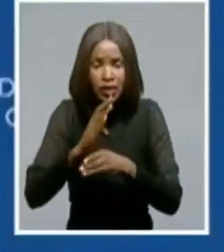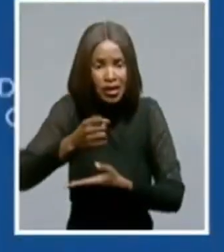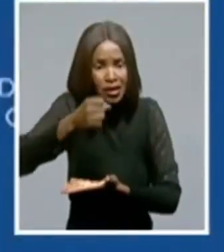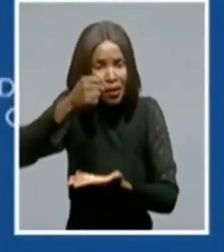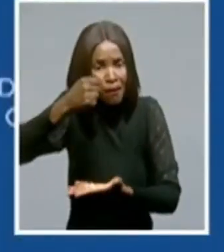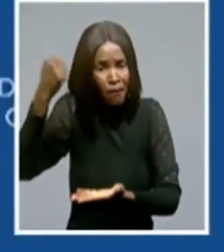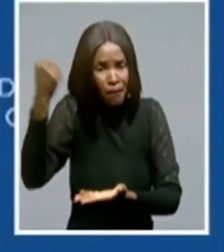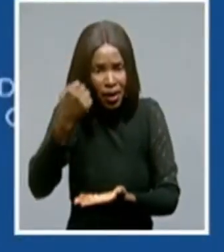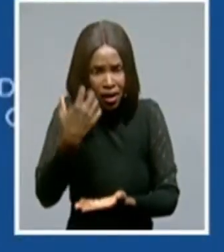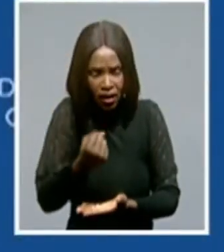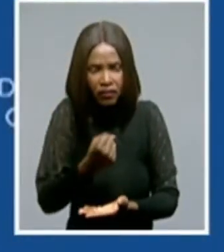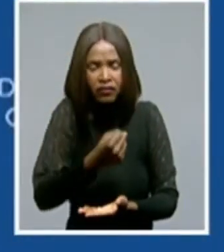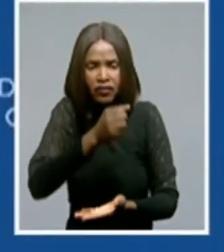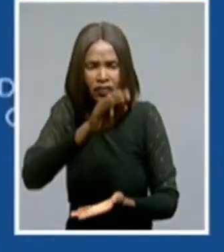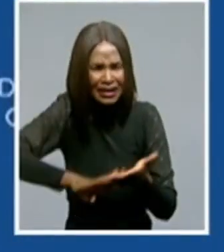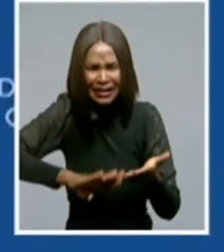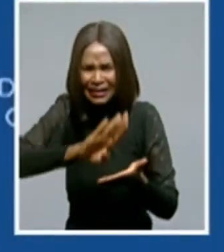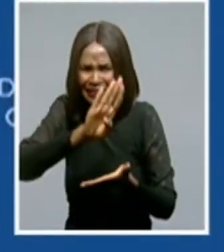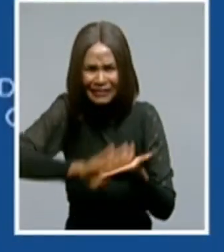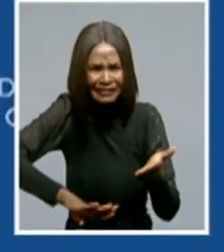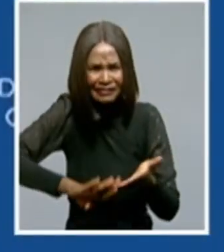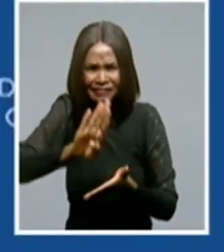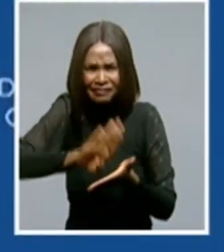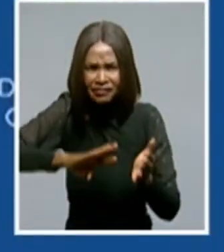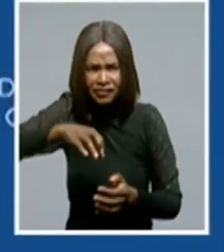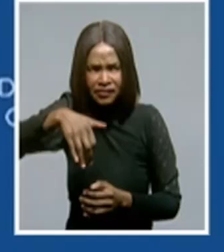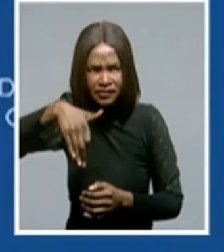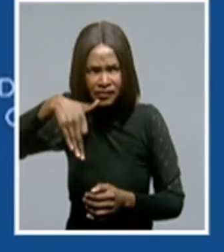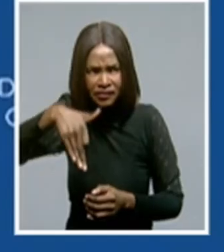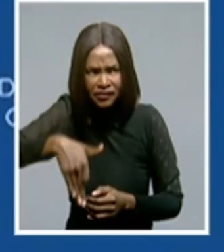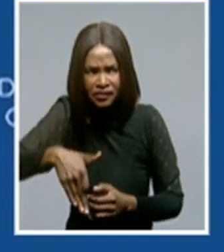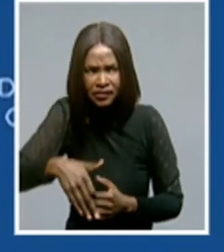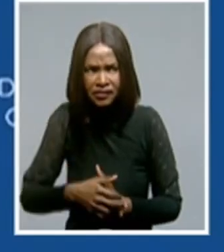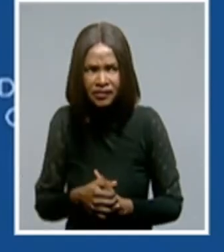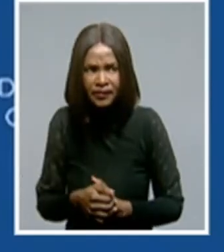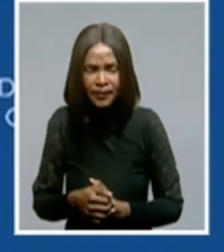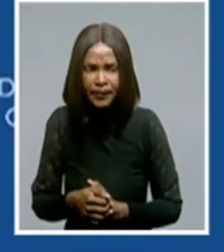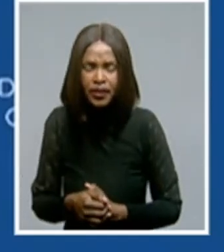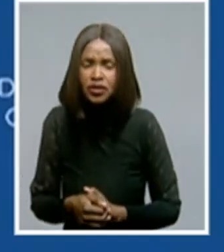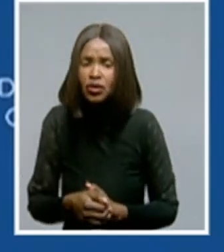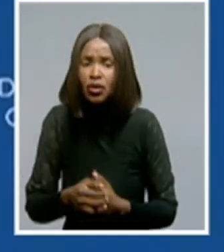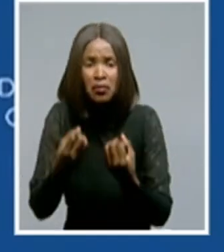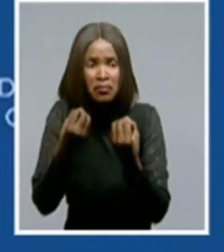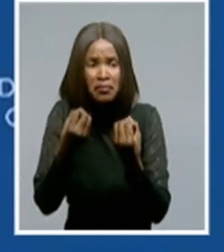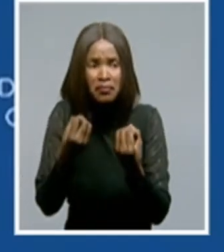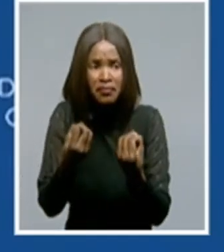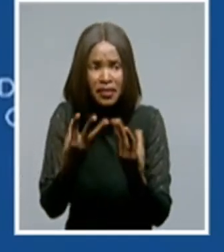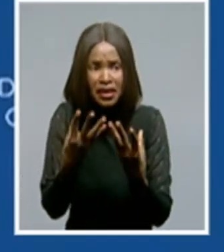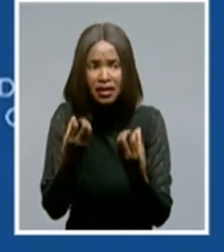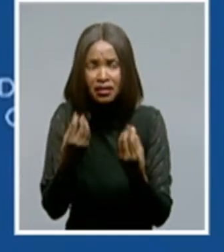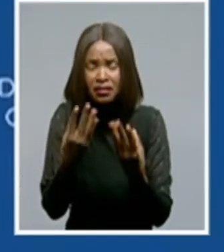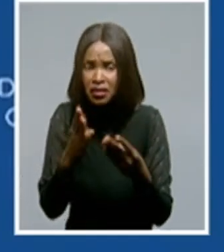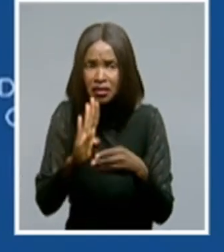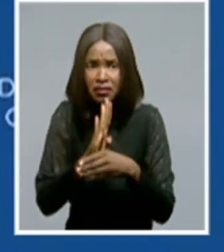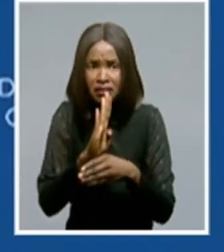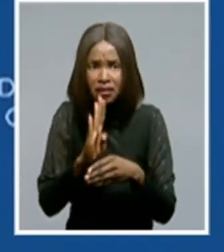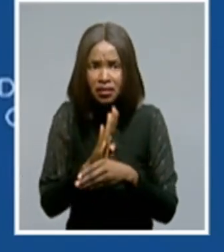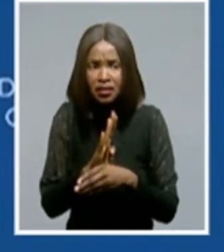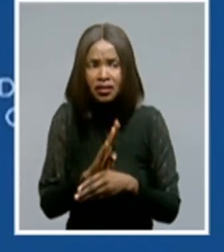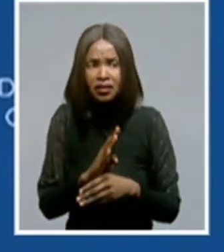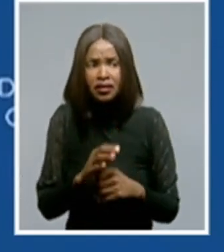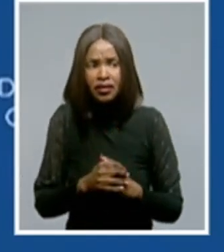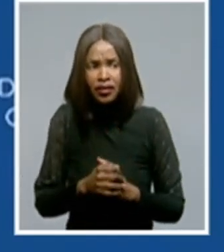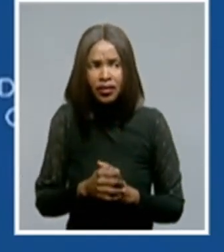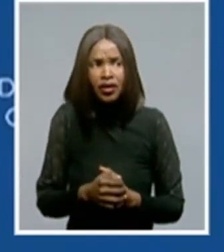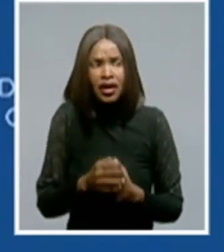investing. So it's not just one, it's not just the explorers or the exploring companies, but it's really the